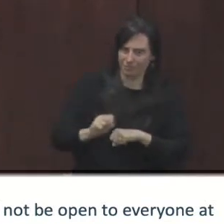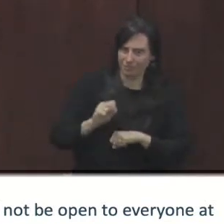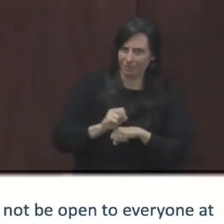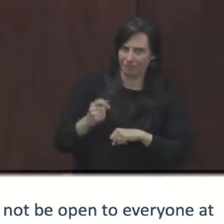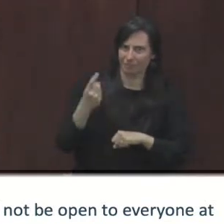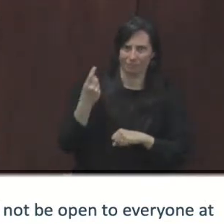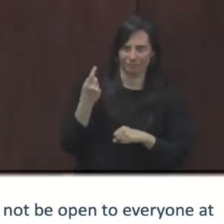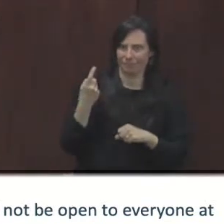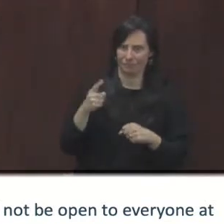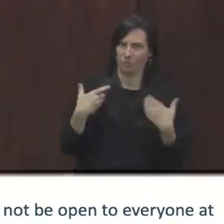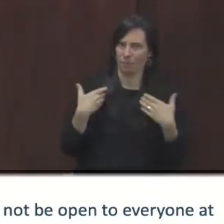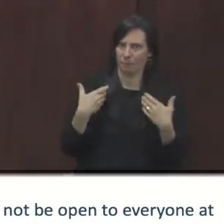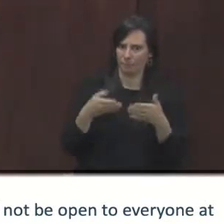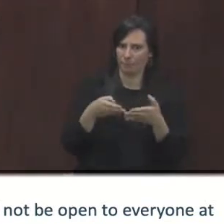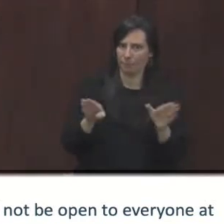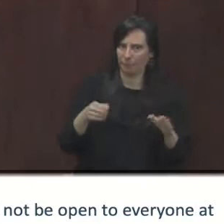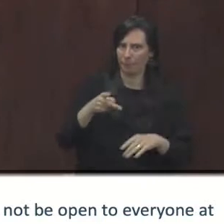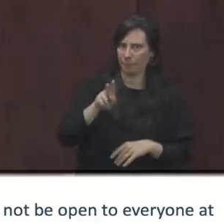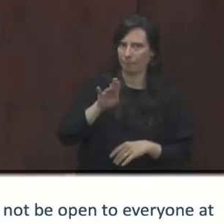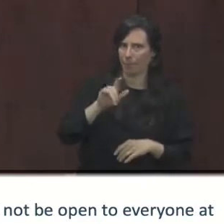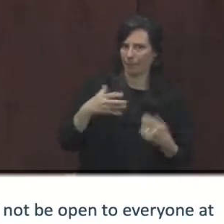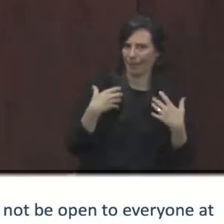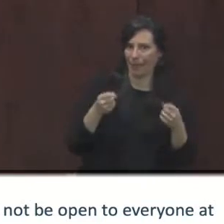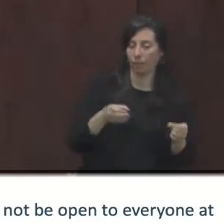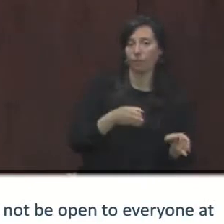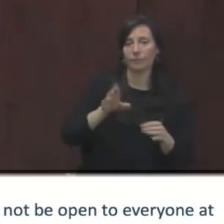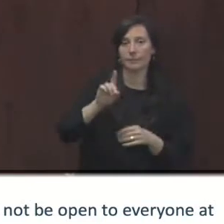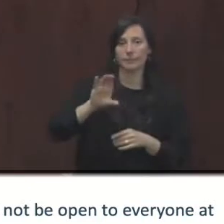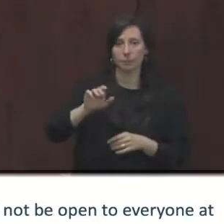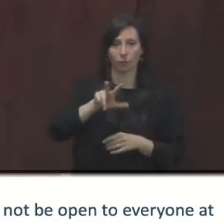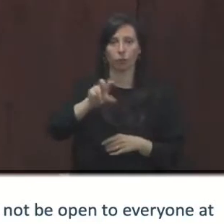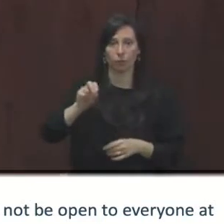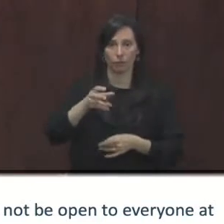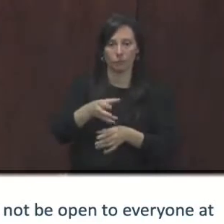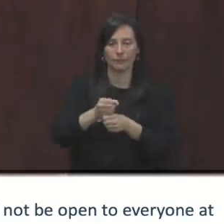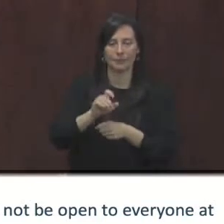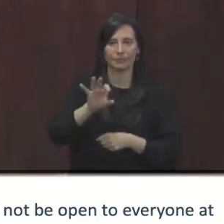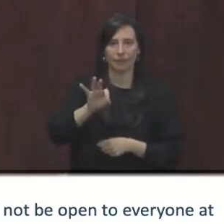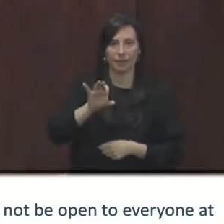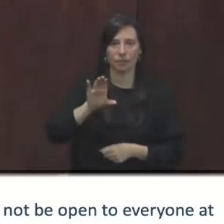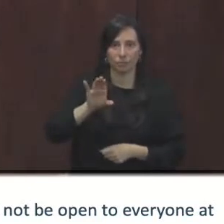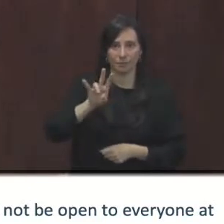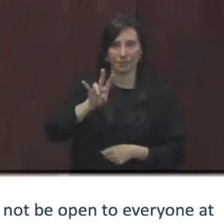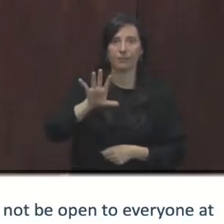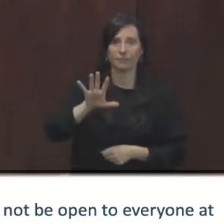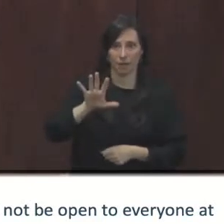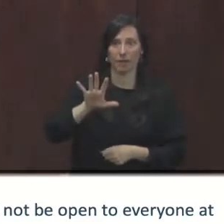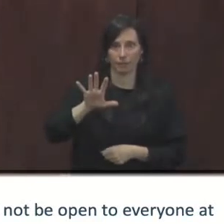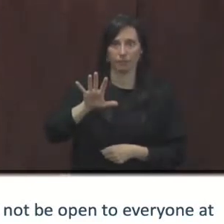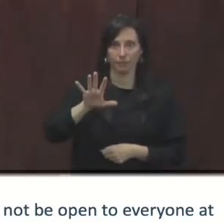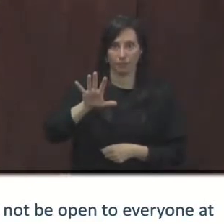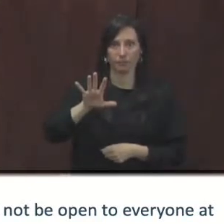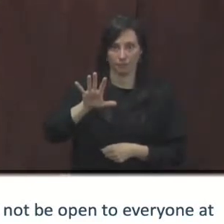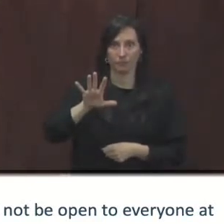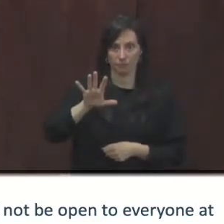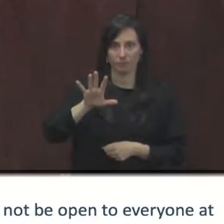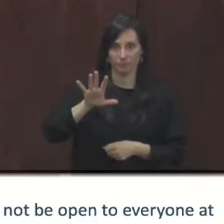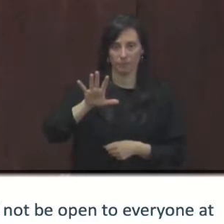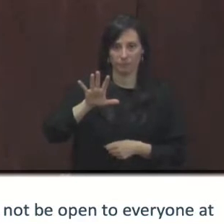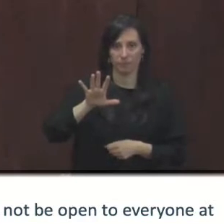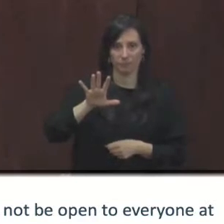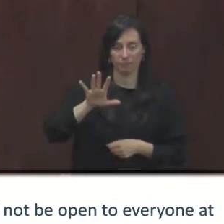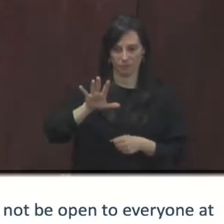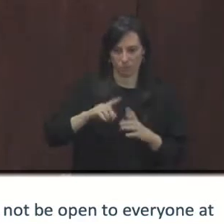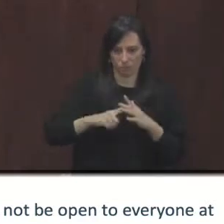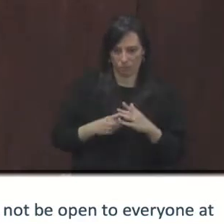And then December 30th, we received 975. and began using that on this